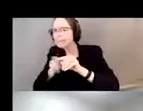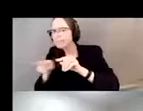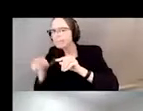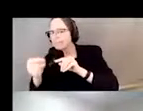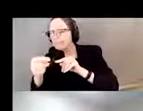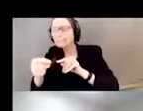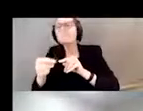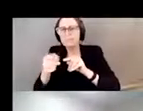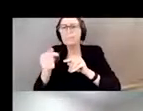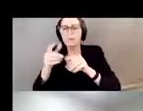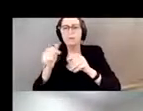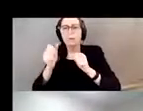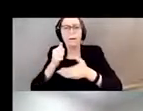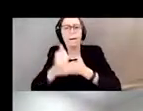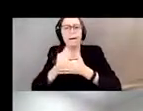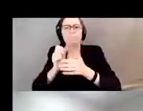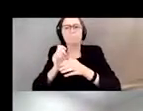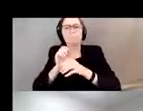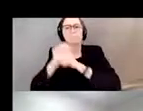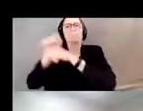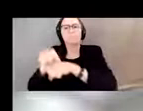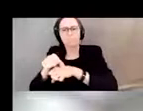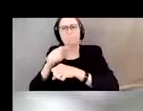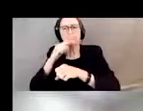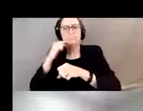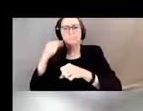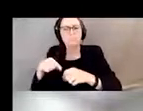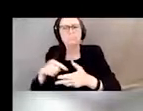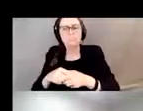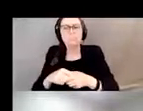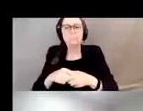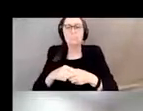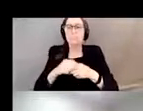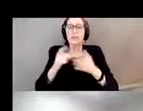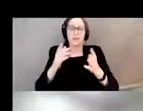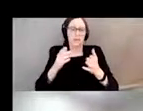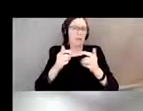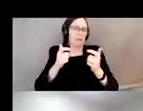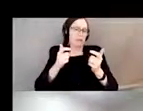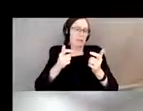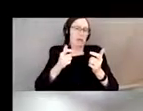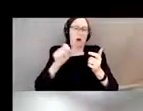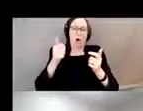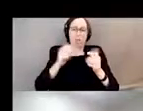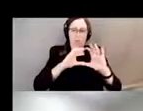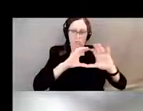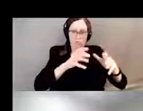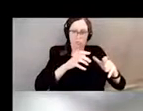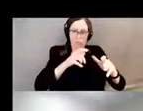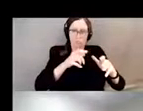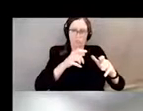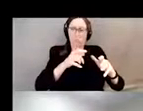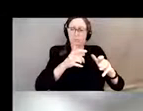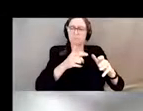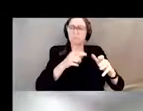the Soviet occupation. Now, the overall organization that springs up, the overarching thing that's